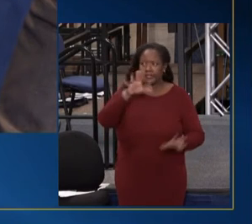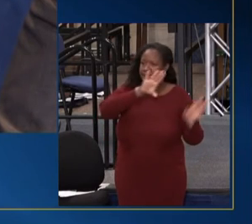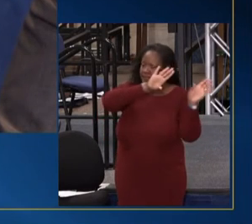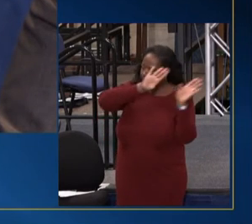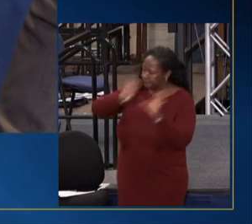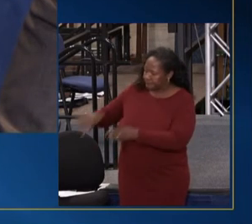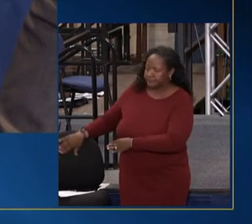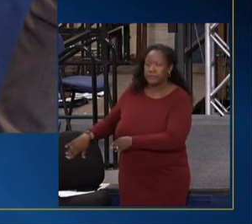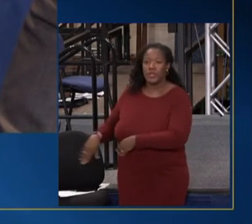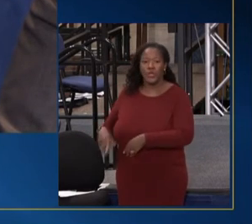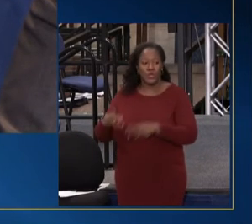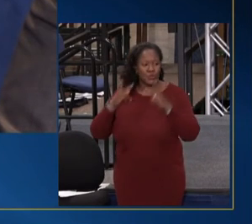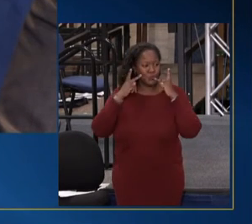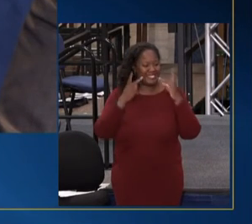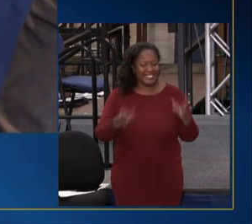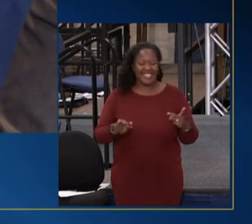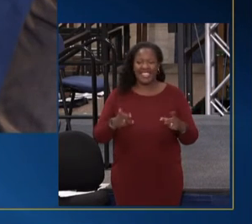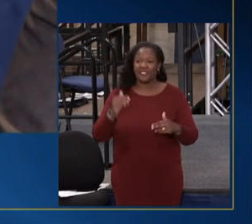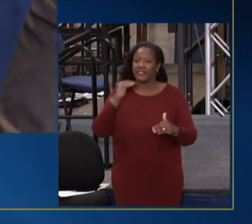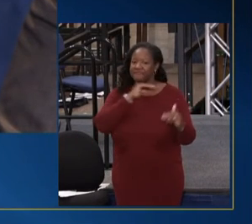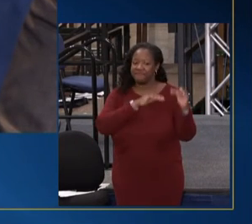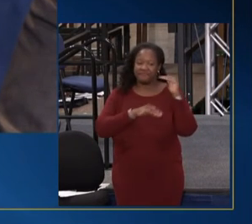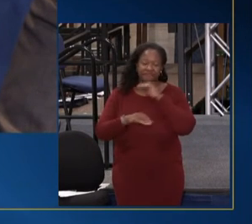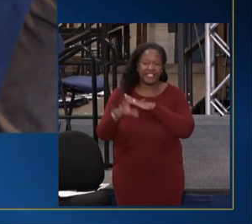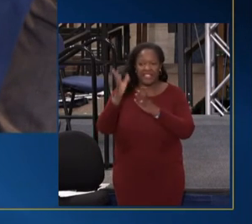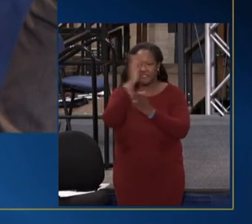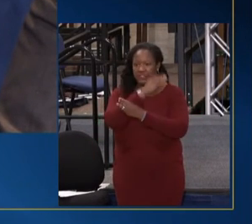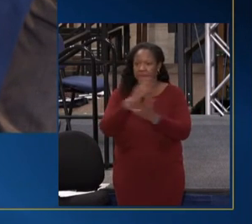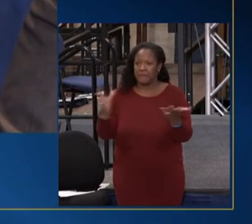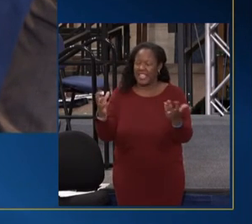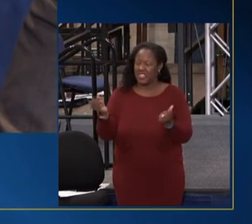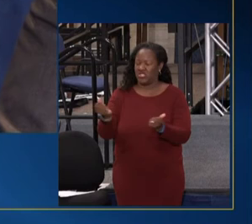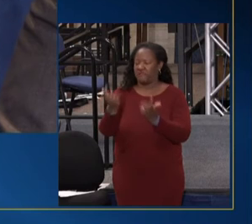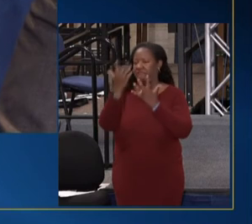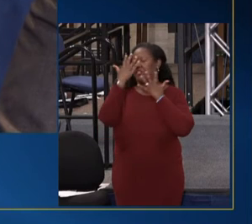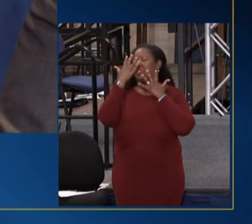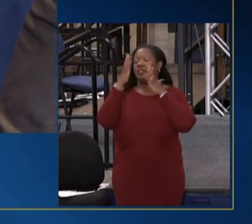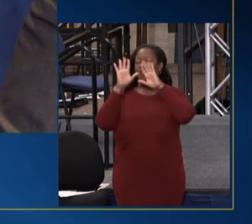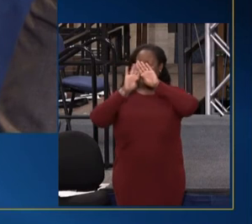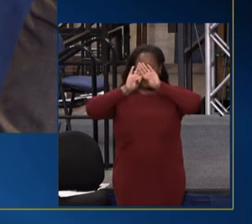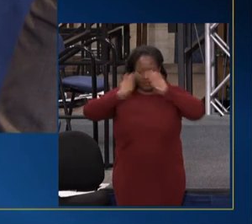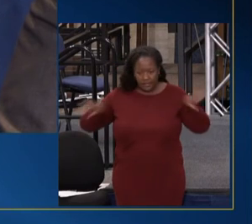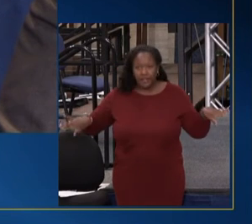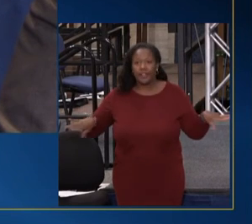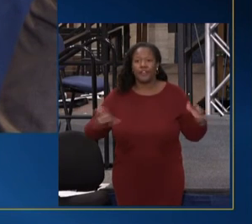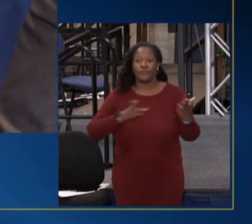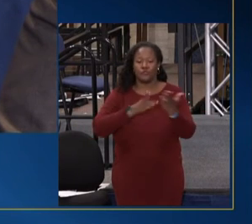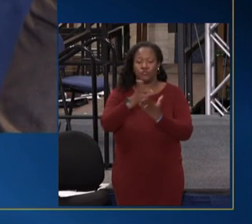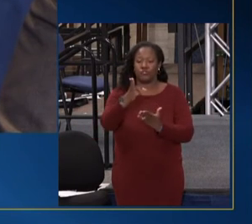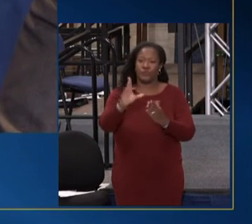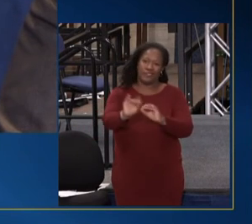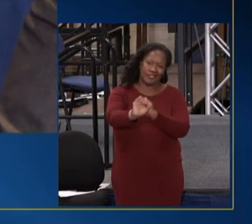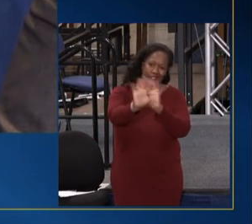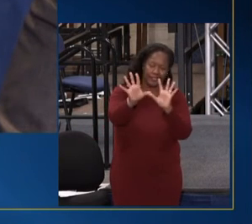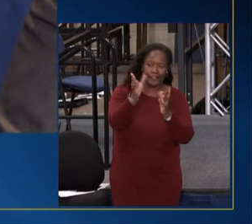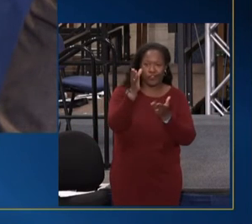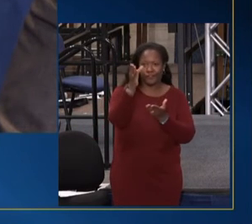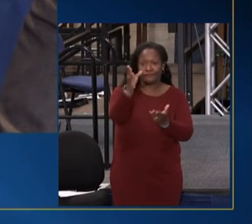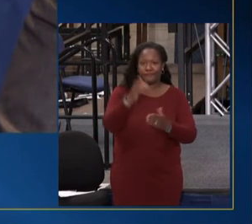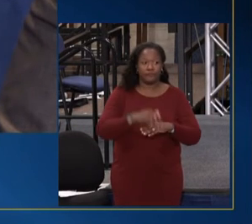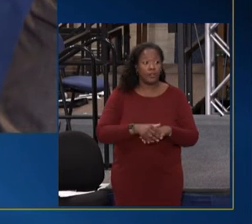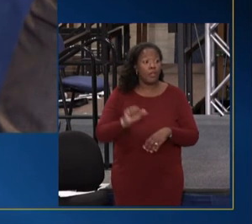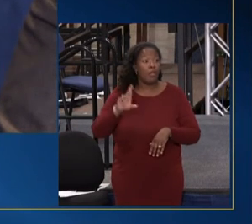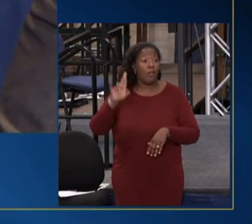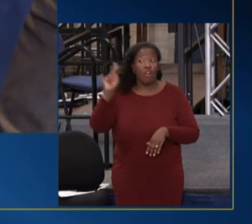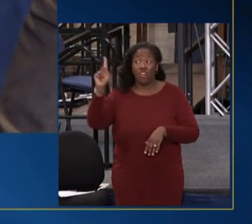the misinformation that has been flooding us, we see the truth is really clear, right? And that Arkansas judge is